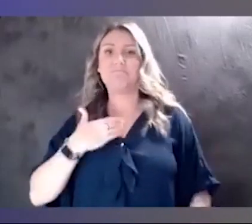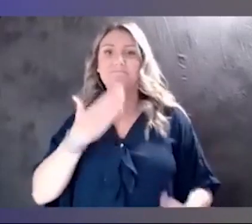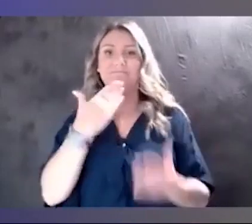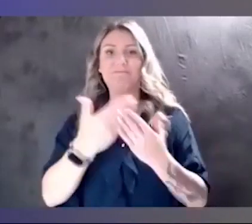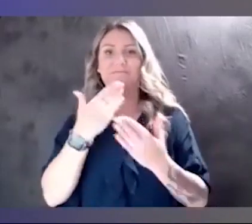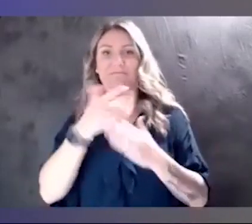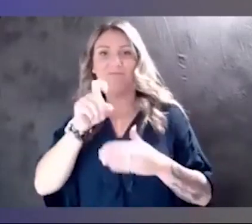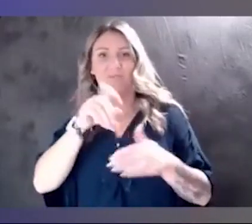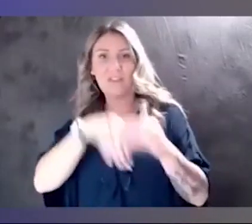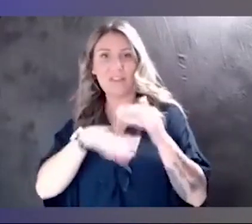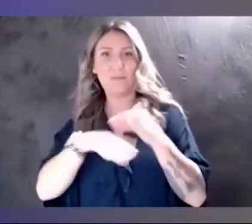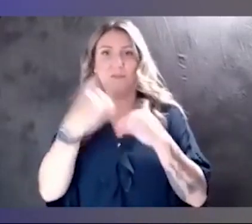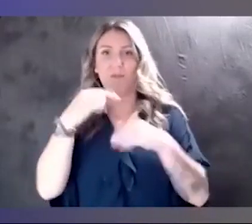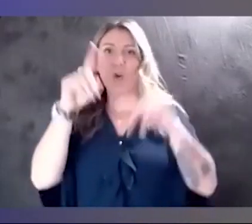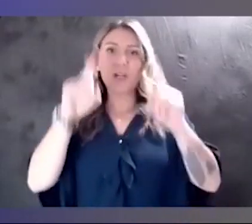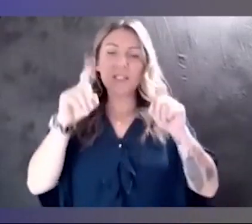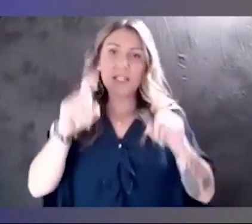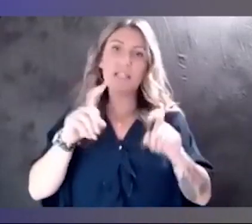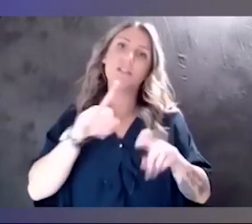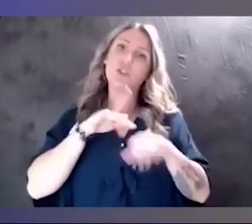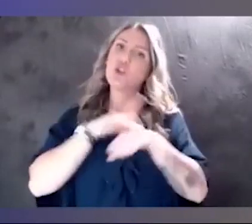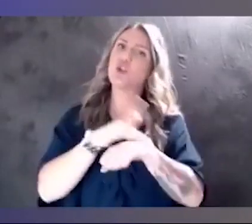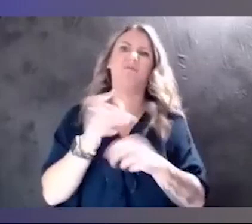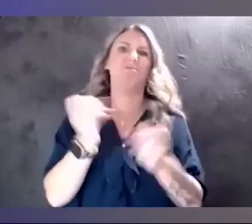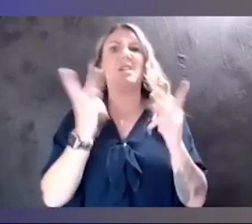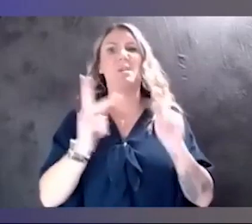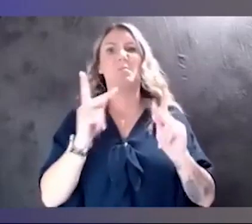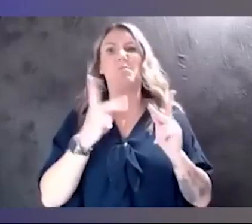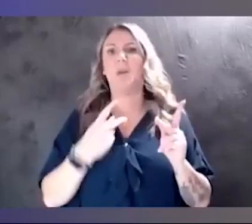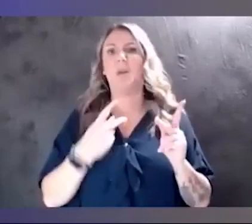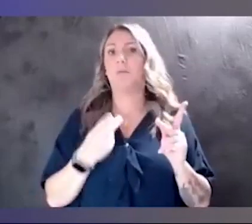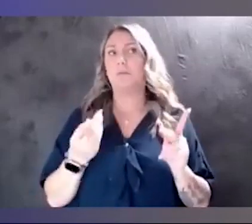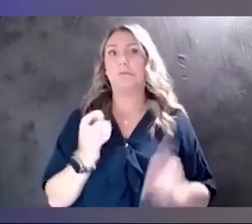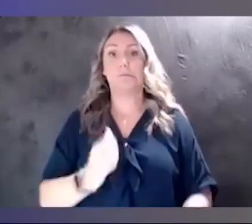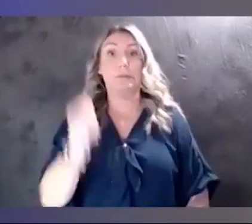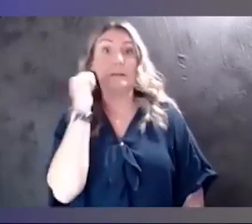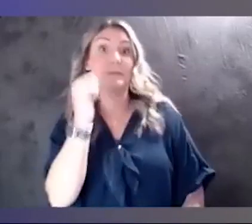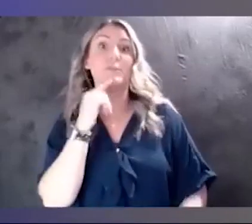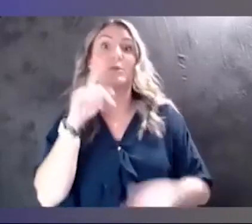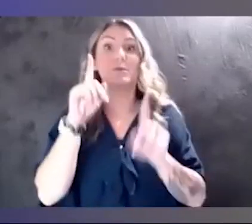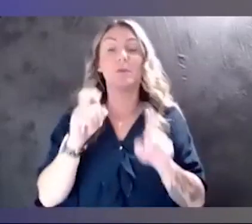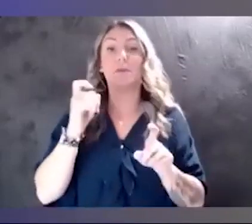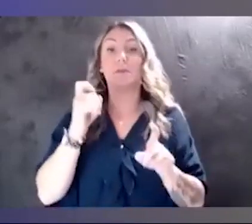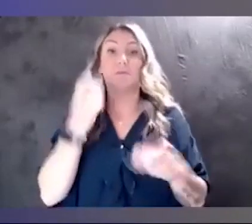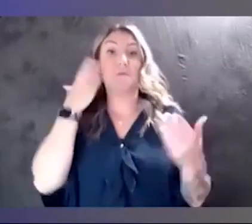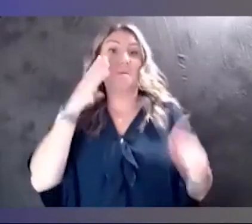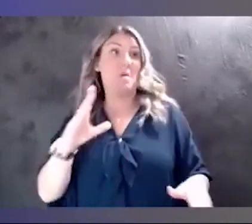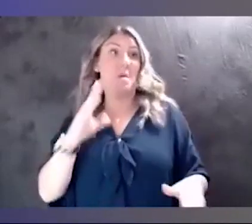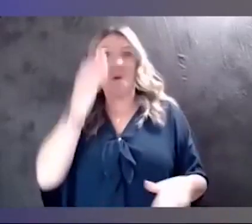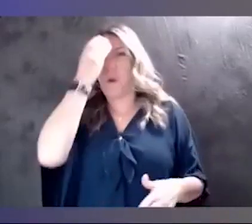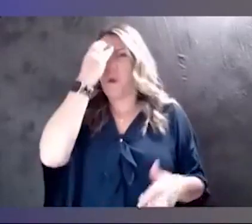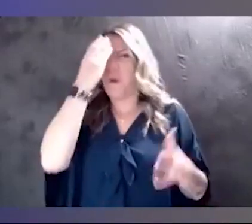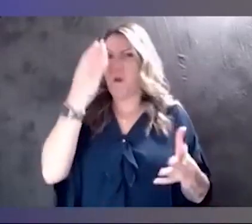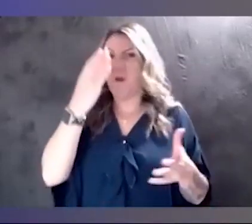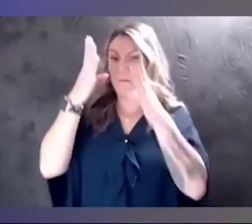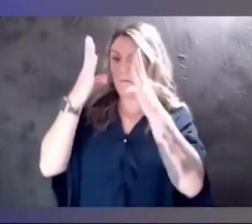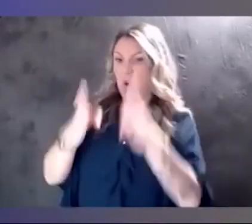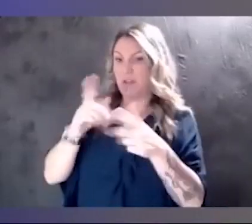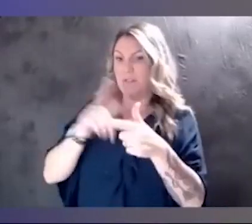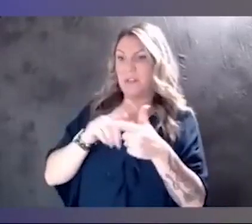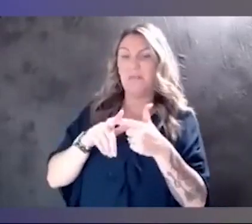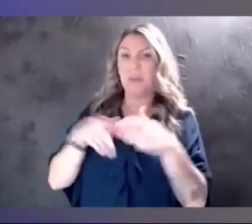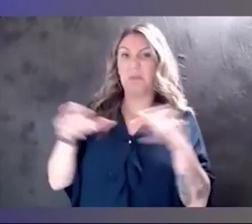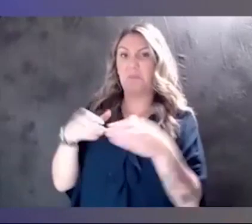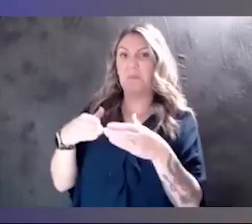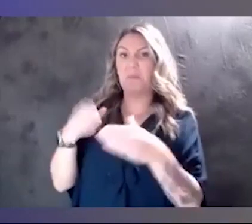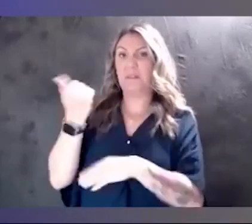I said earlier, a lot of people don't want to get tested because they just don't want to know. They don't want to be that person then that has to stay out for 10 days, whether it's an